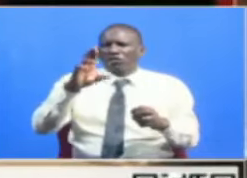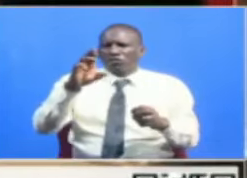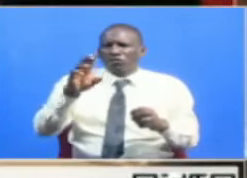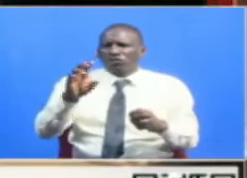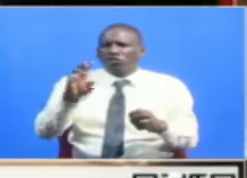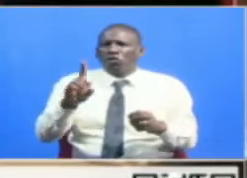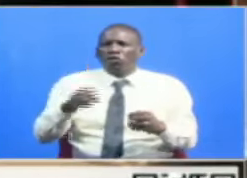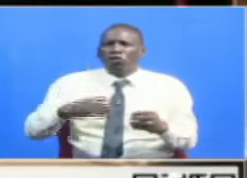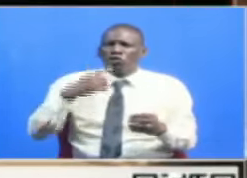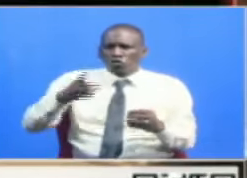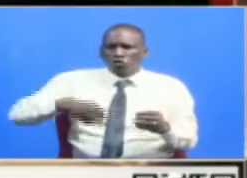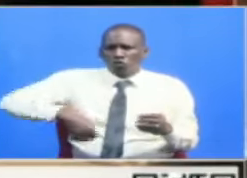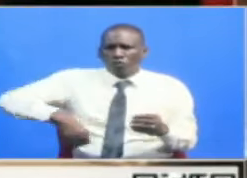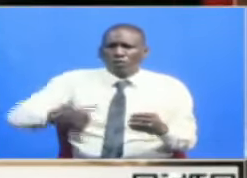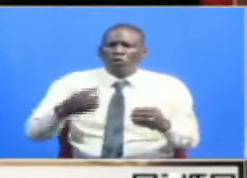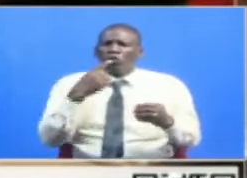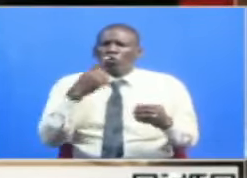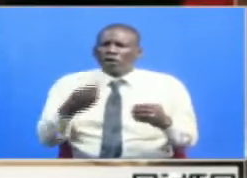fine of